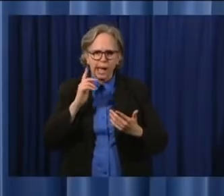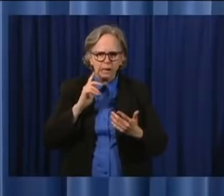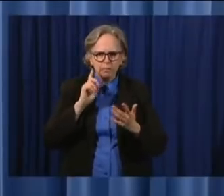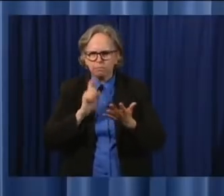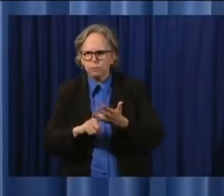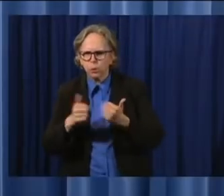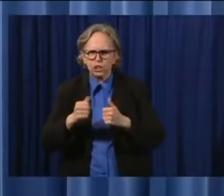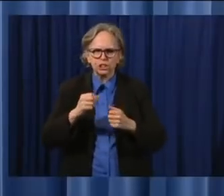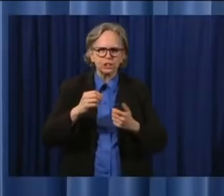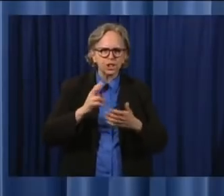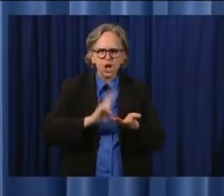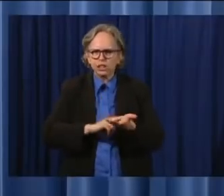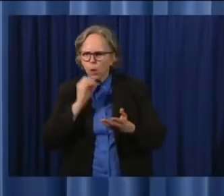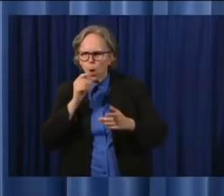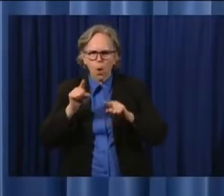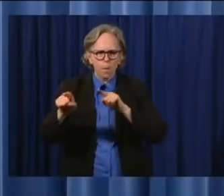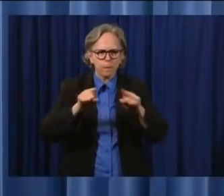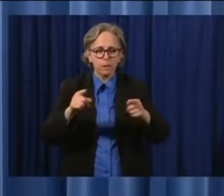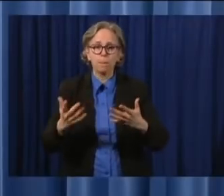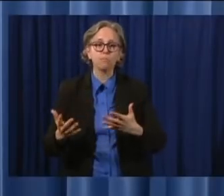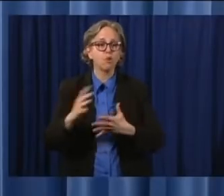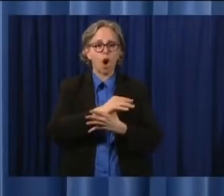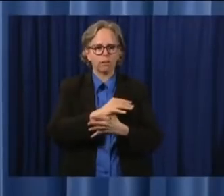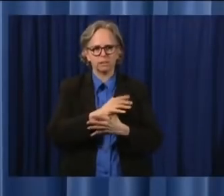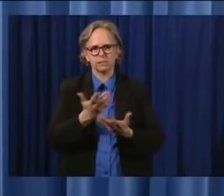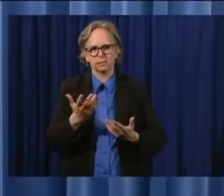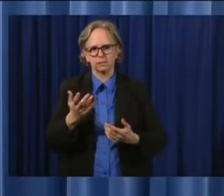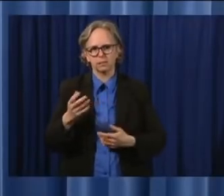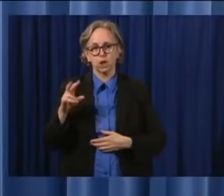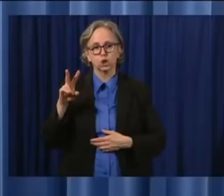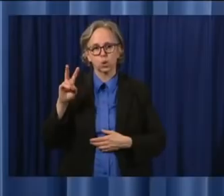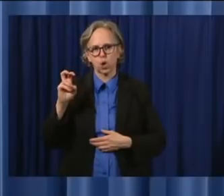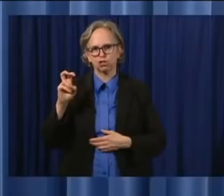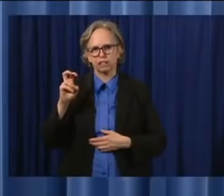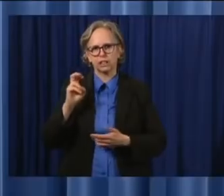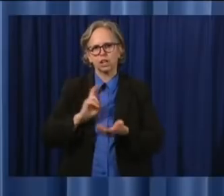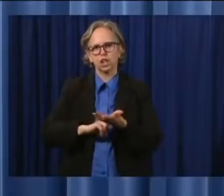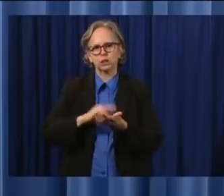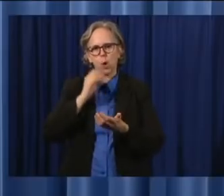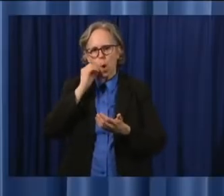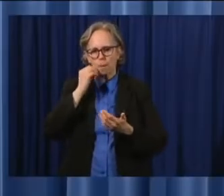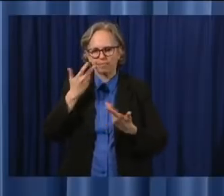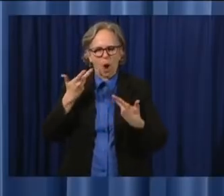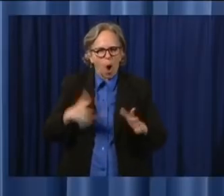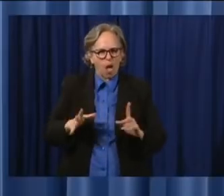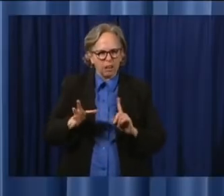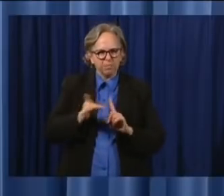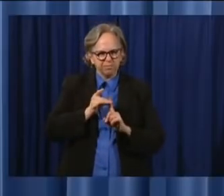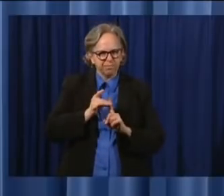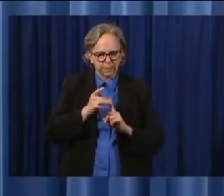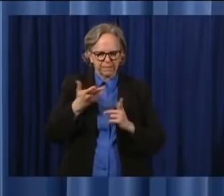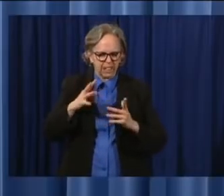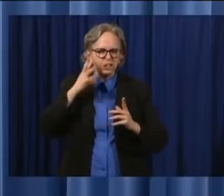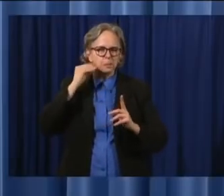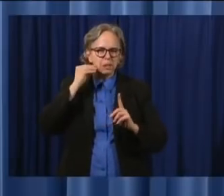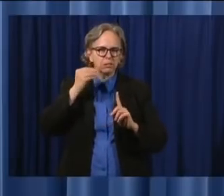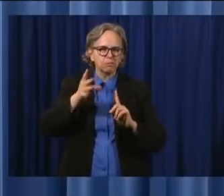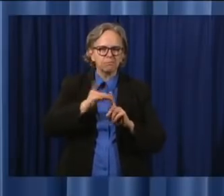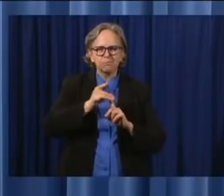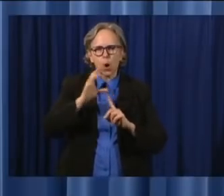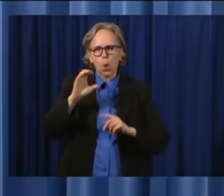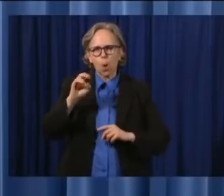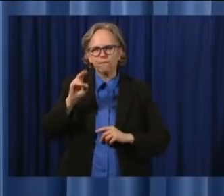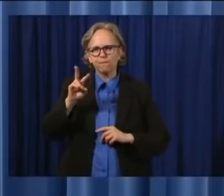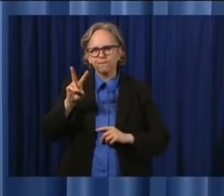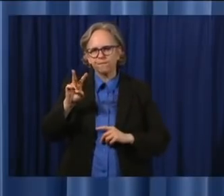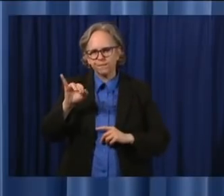nursing homes that have had COVID. We know they've had COVID in the past. And there's other factors in there that they're deciding where to go.